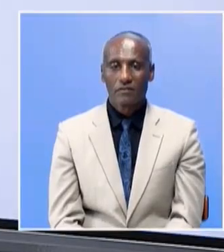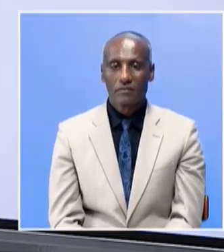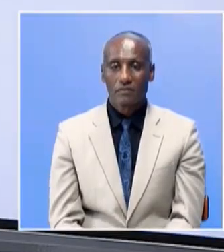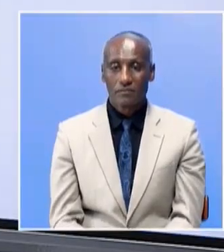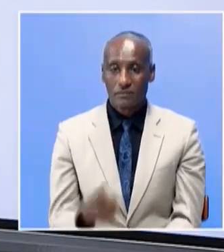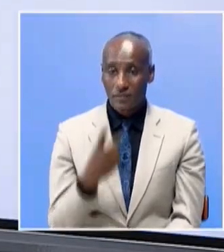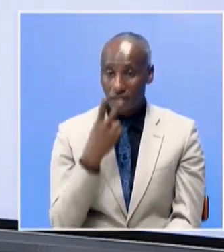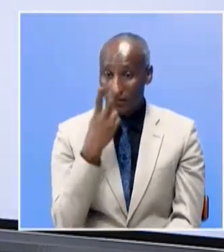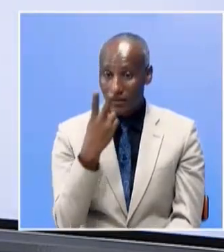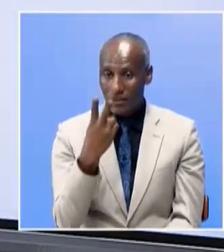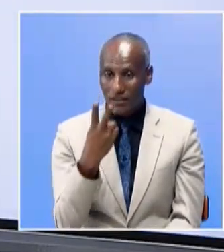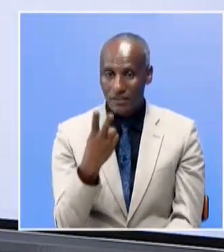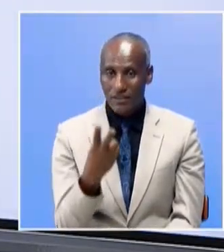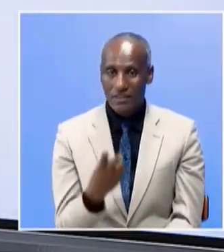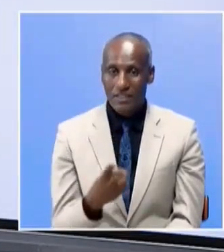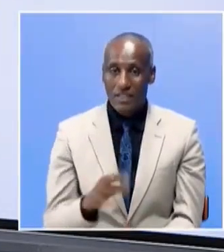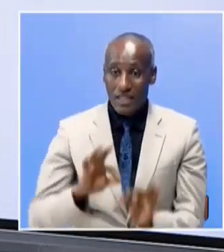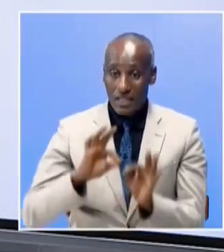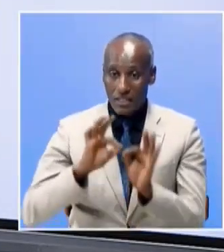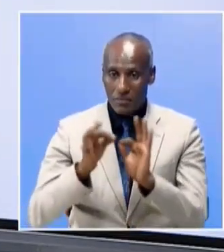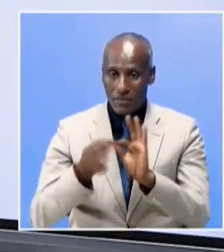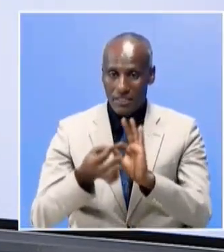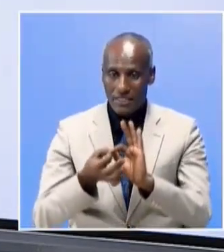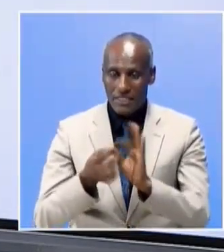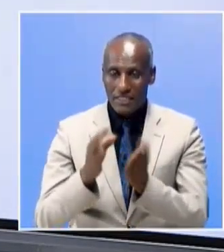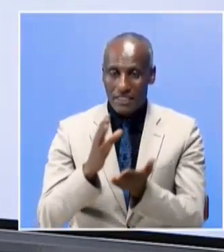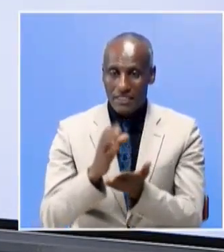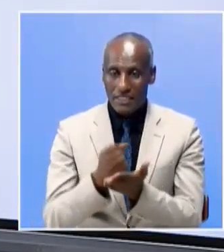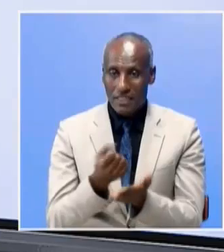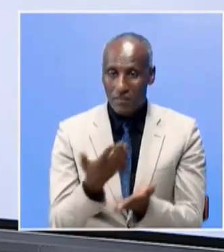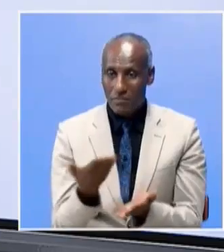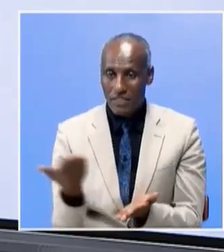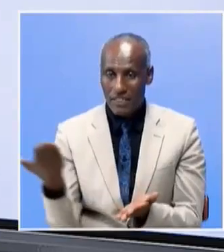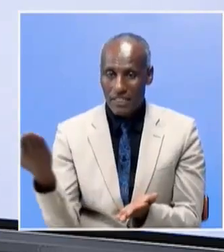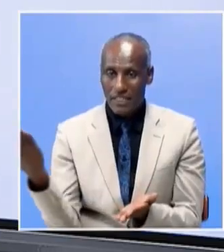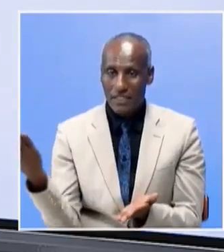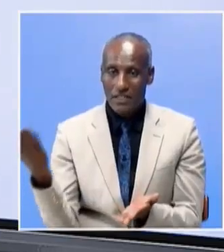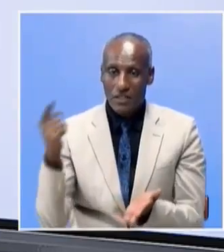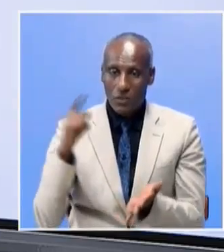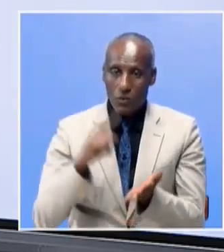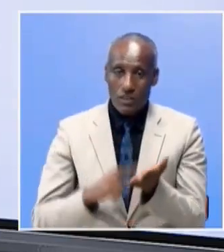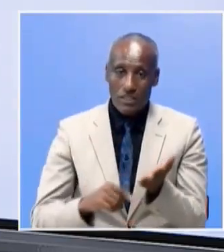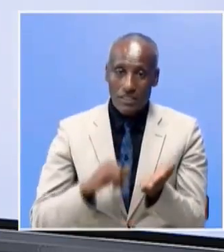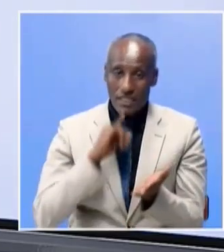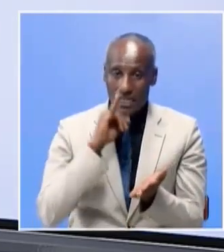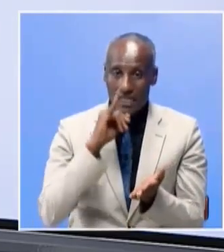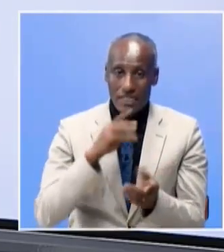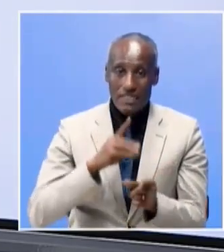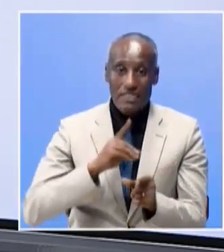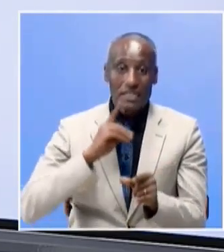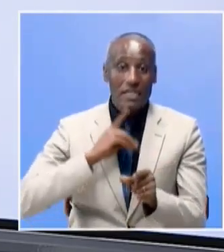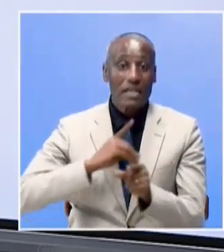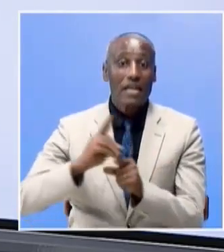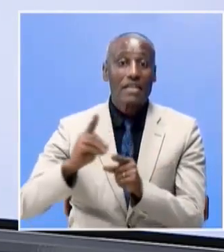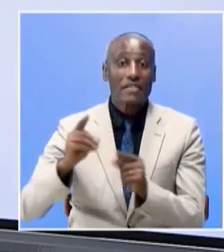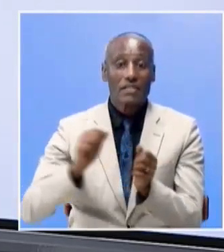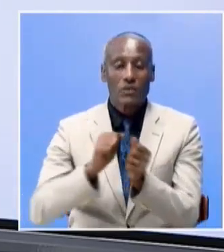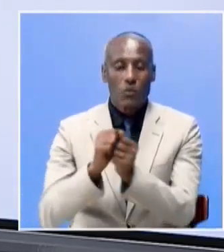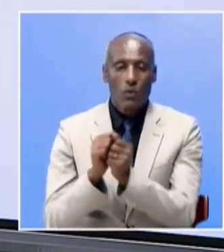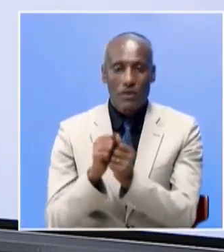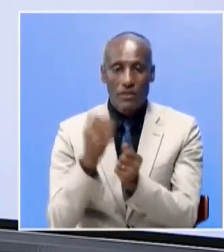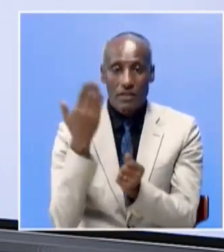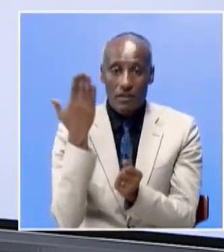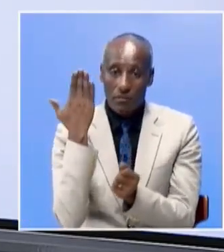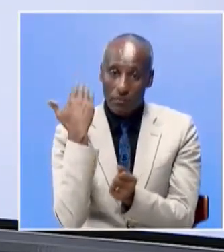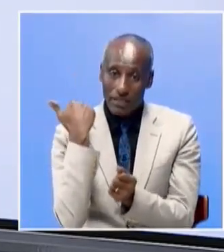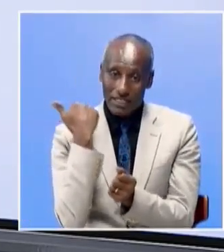Look, this means something which directly related with the past, but still we're